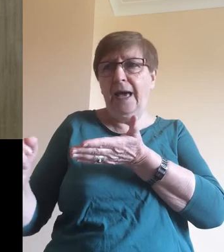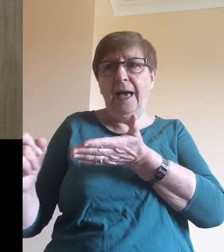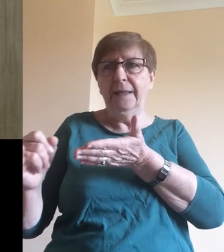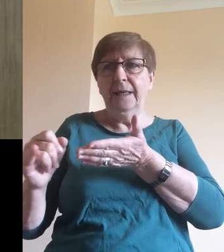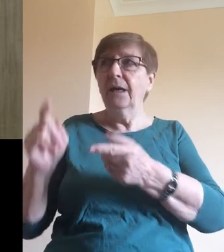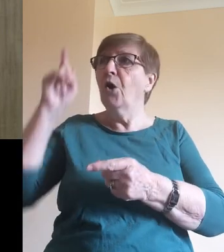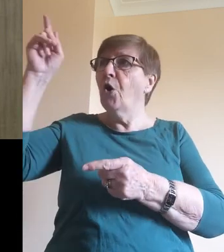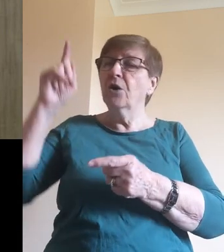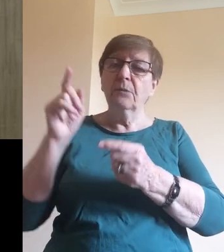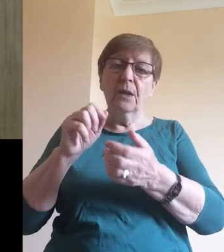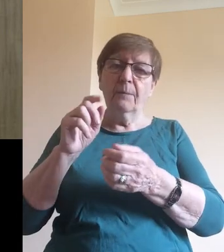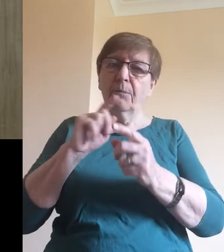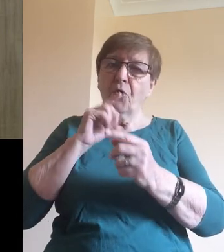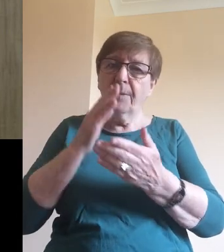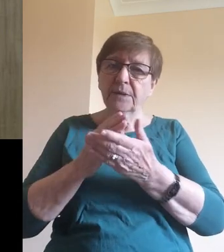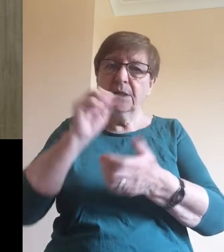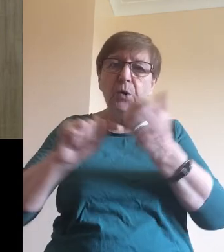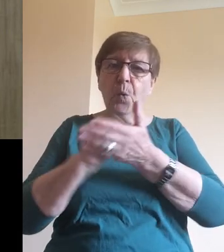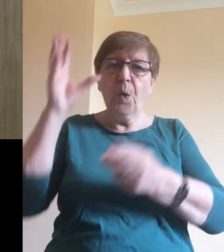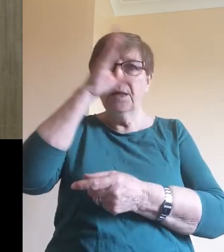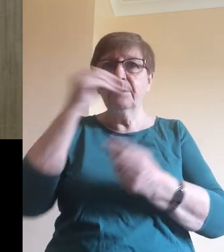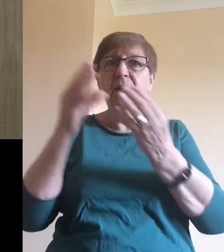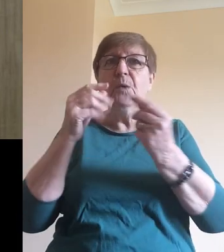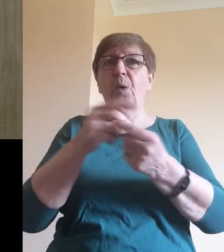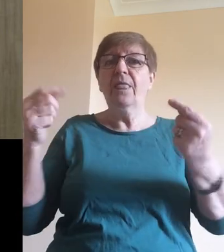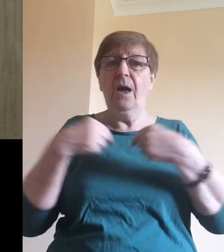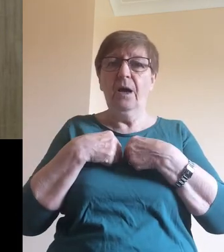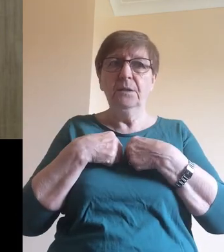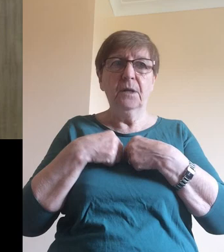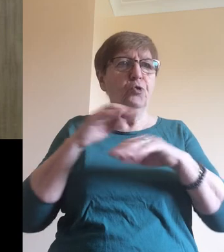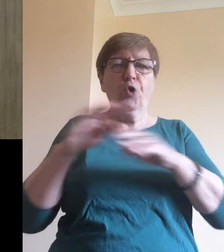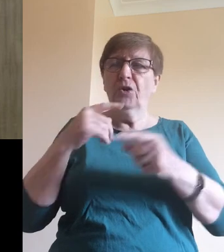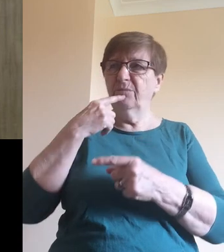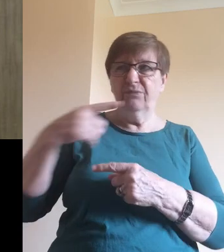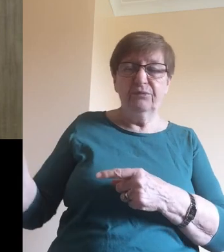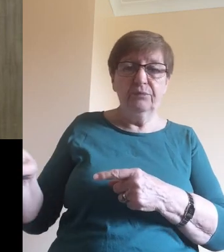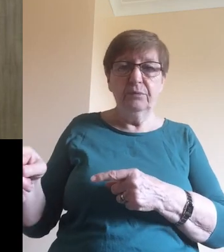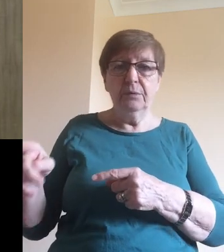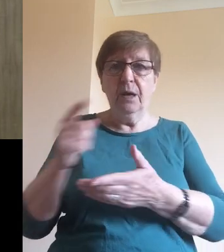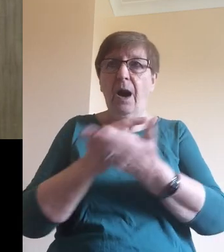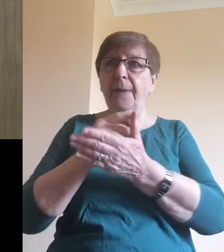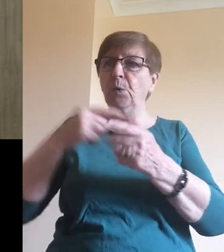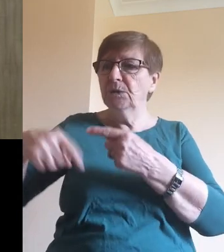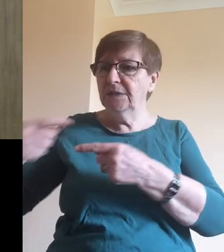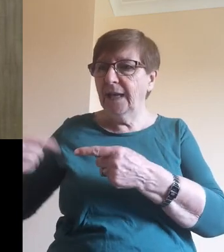of the Holy Spirit with us and so on, and without denying anything of the taste of eternity that is in the here and